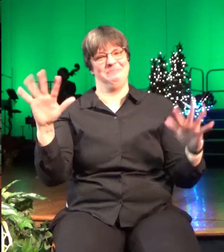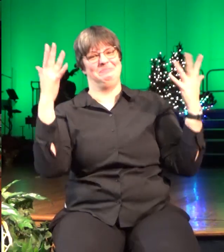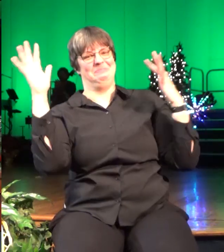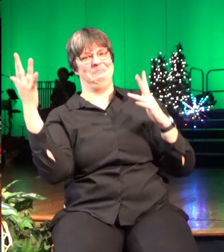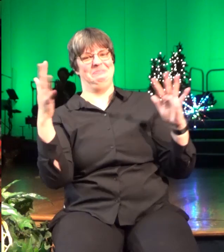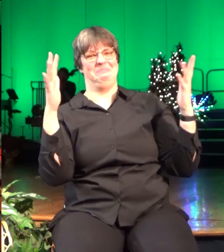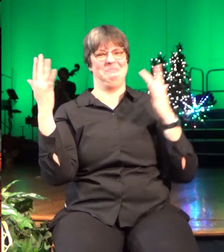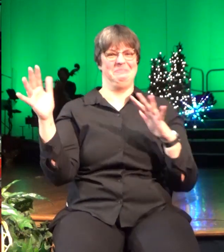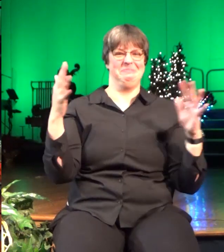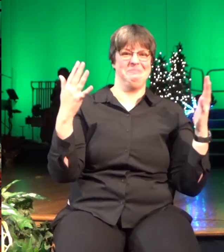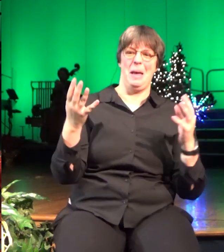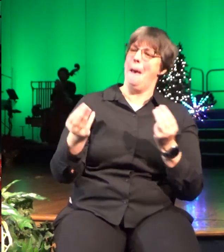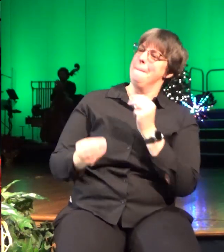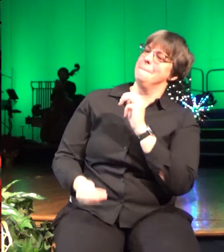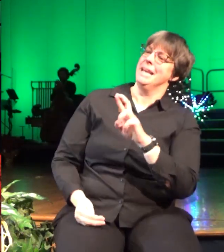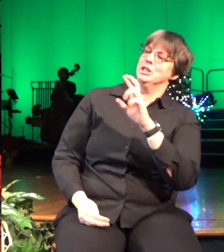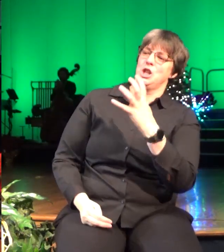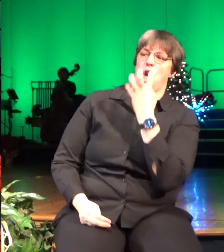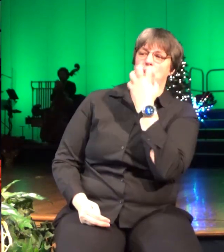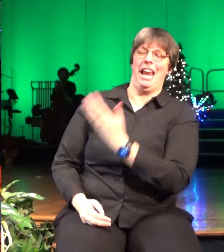Yay! Mr. Grinch.